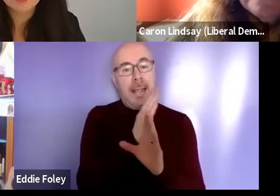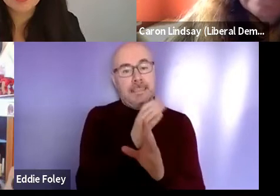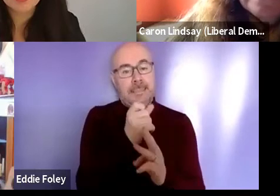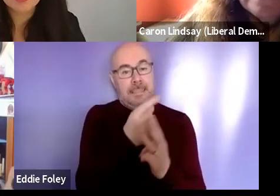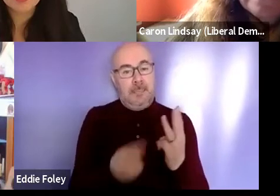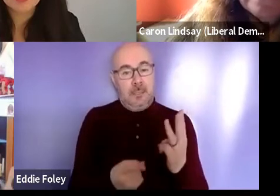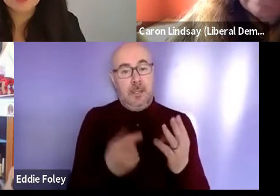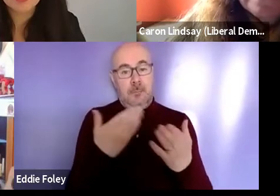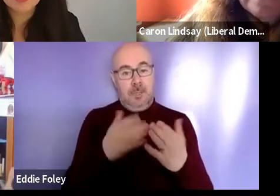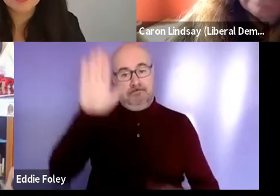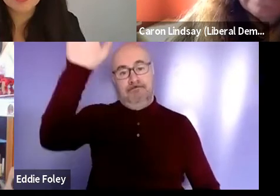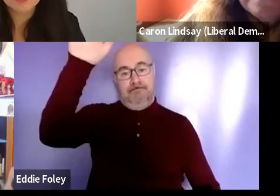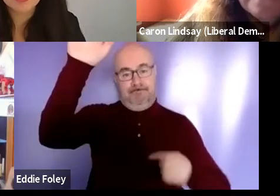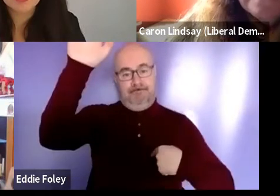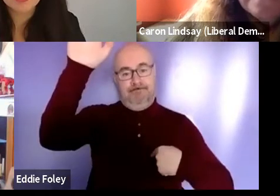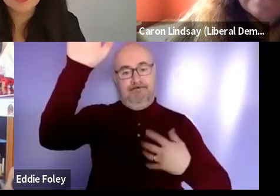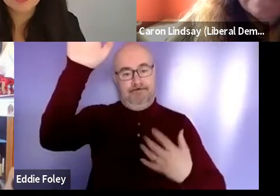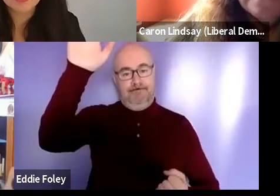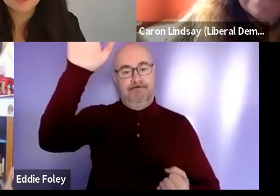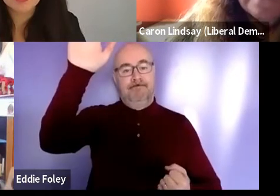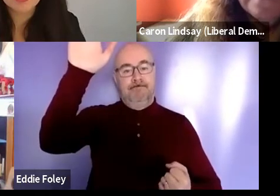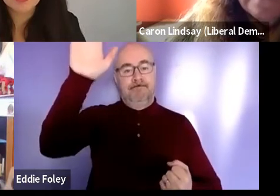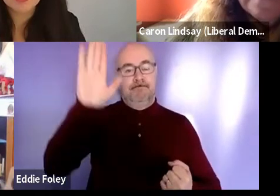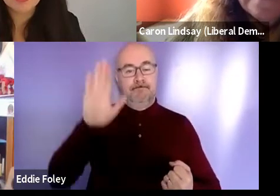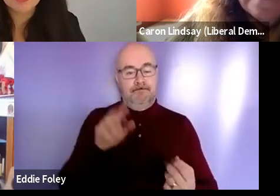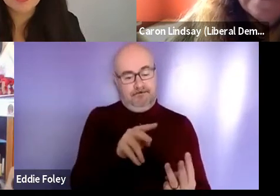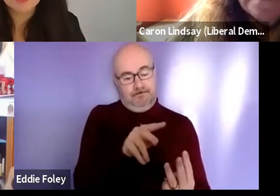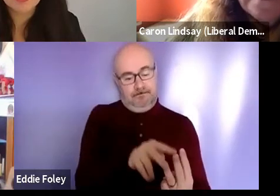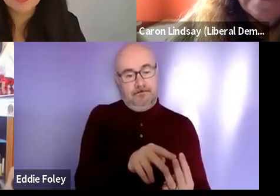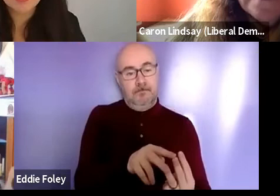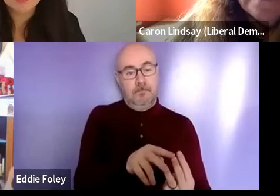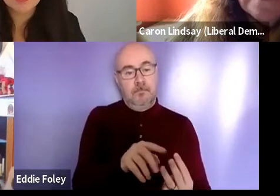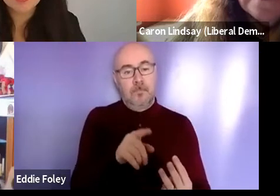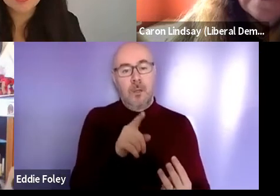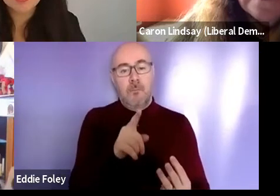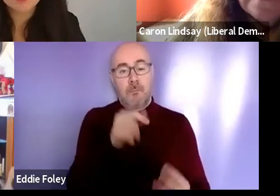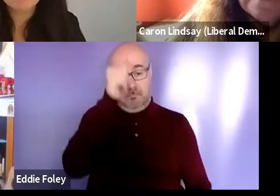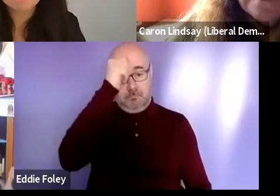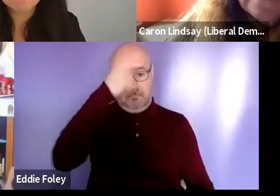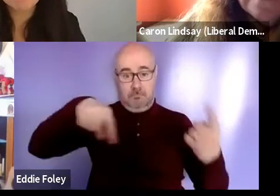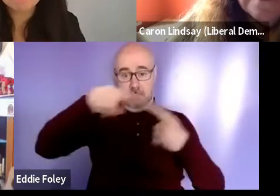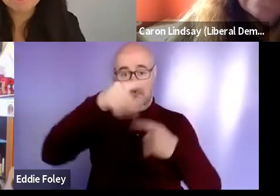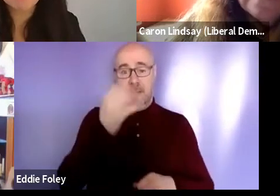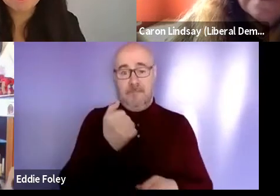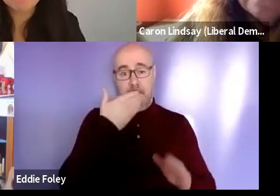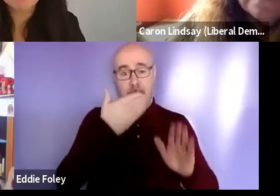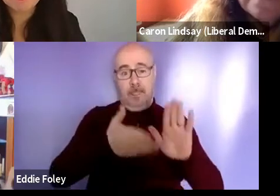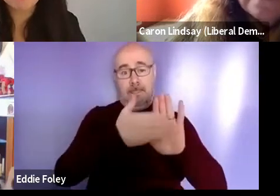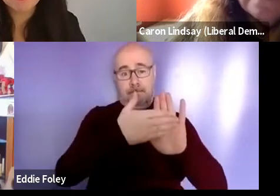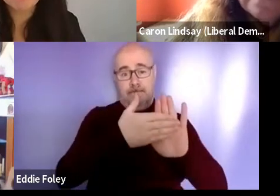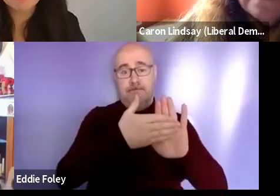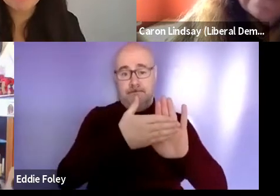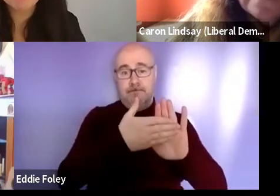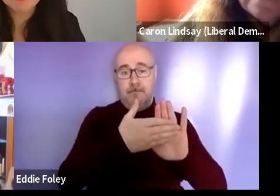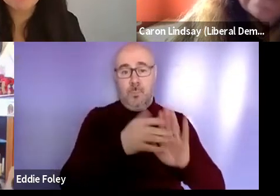are other MSPs that have hidden disability, and I think one of the issues is around stigma, and that's a big issue. People aren't willing to declare